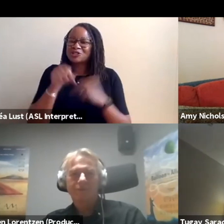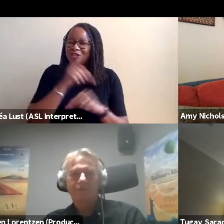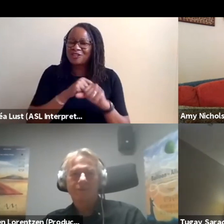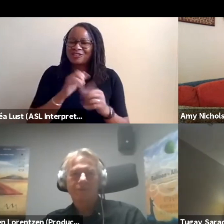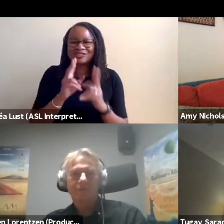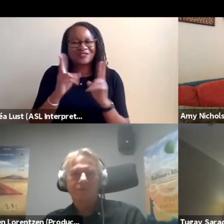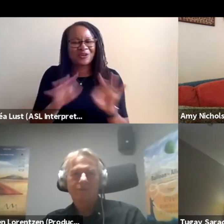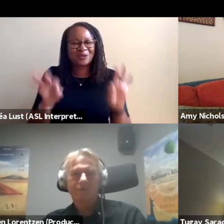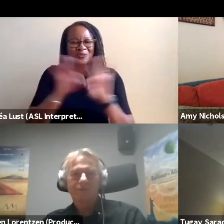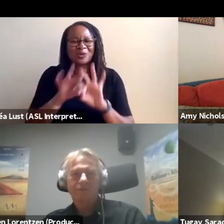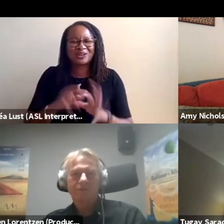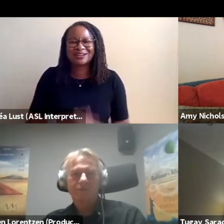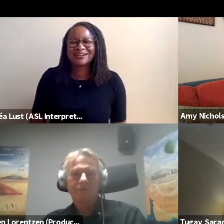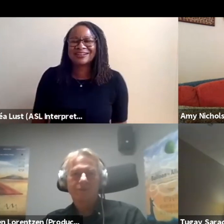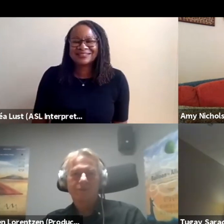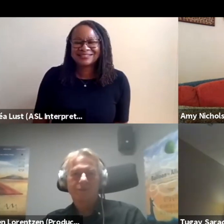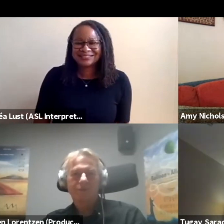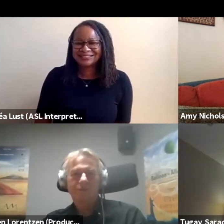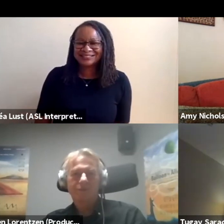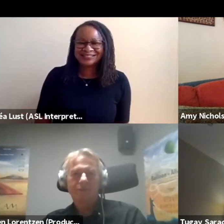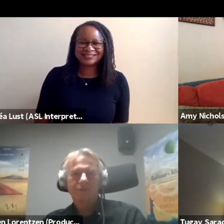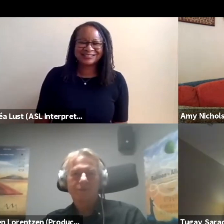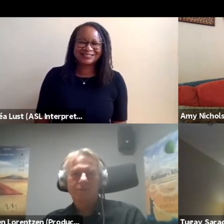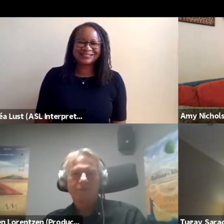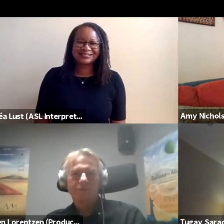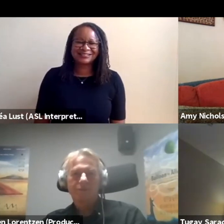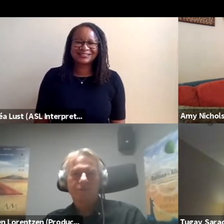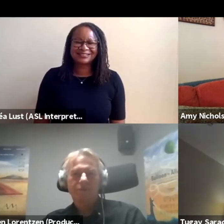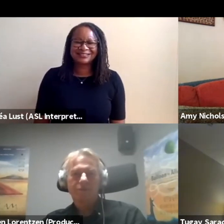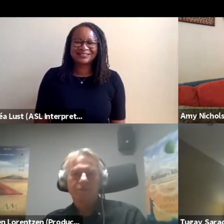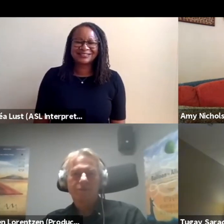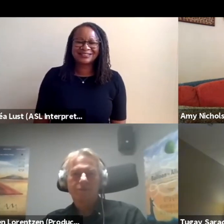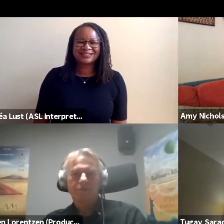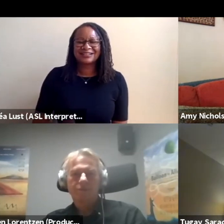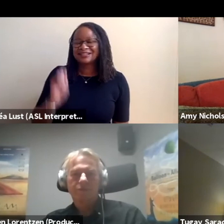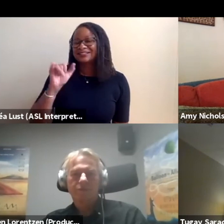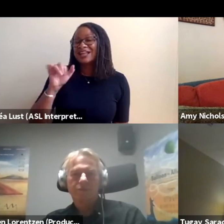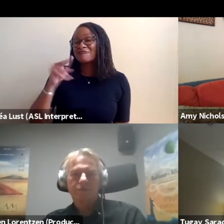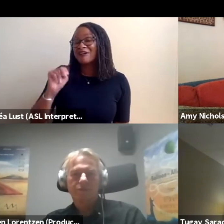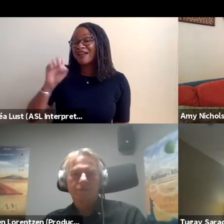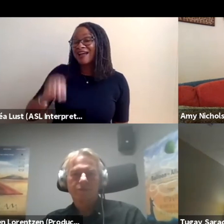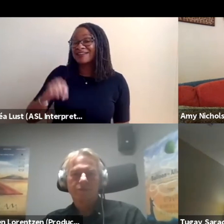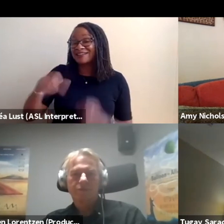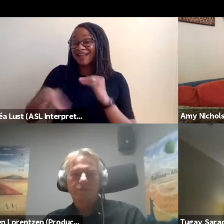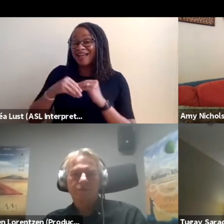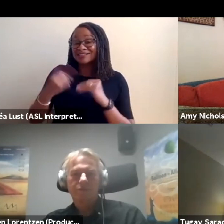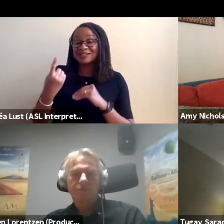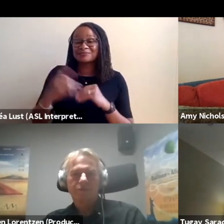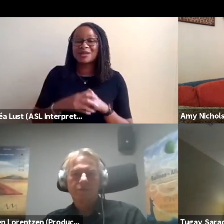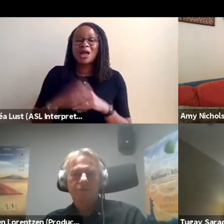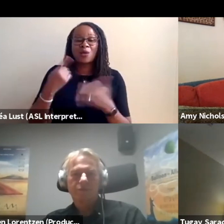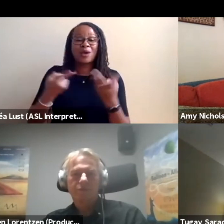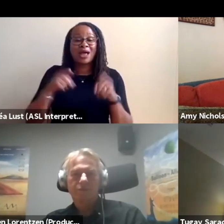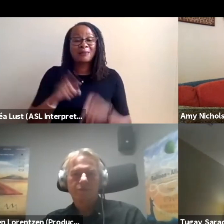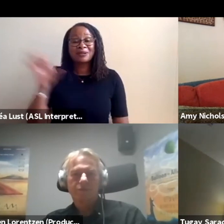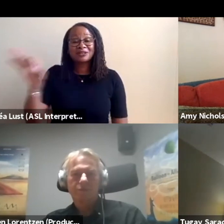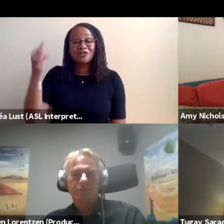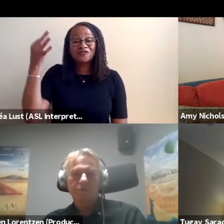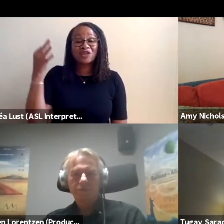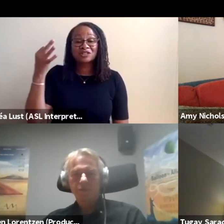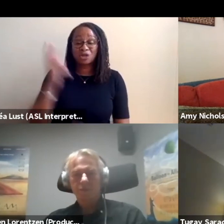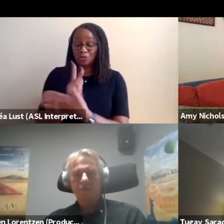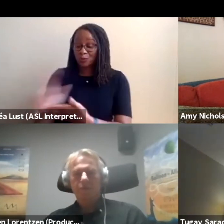So. But and I can add something. What happened in France 3 weeks